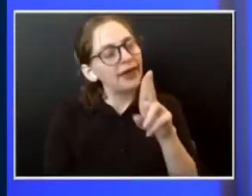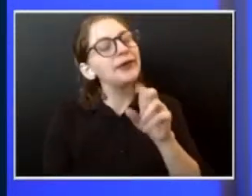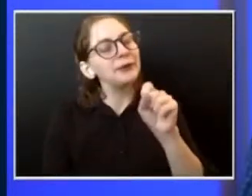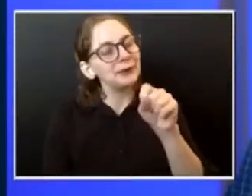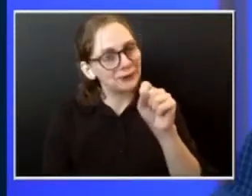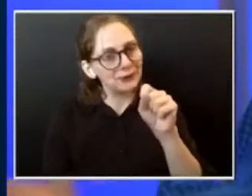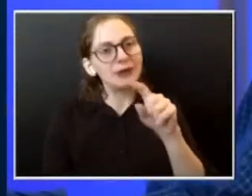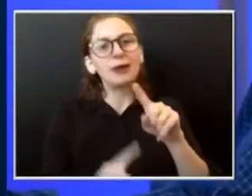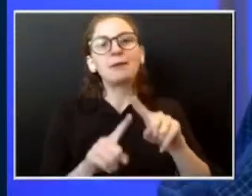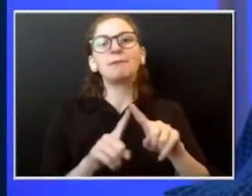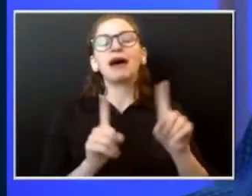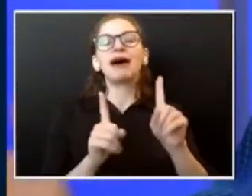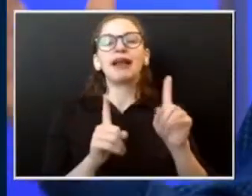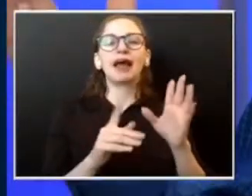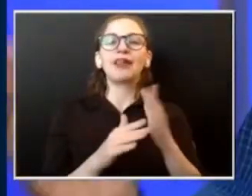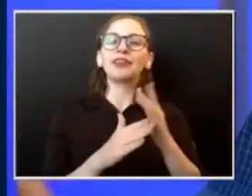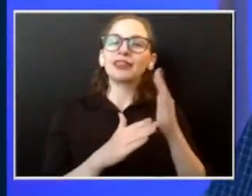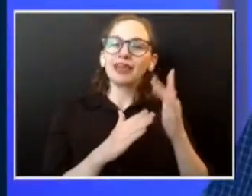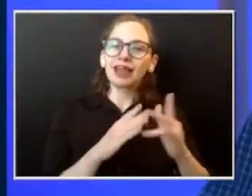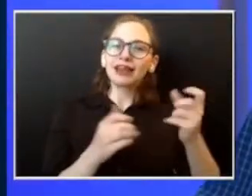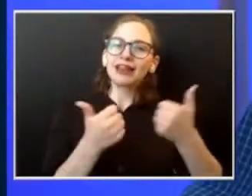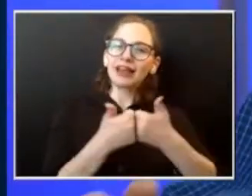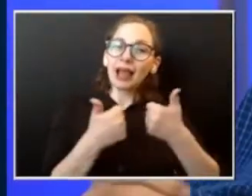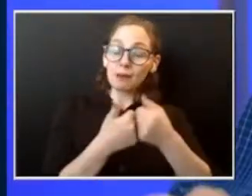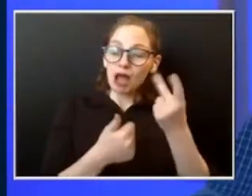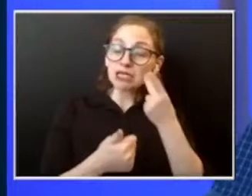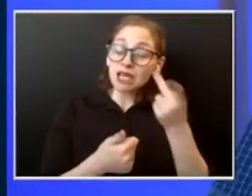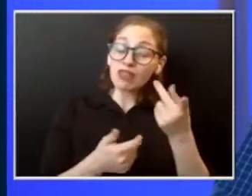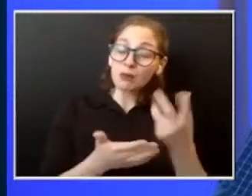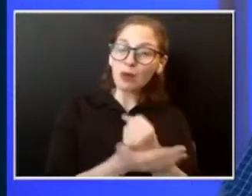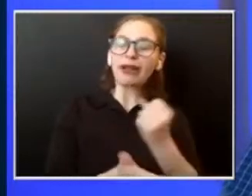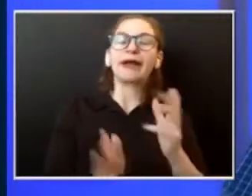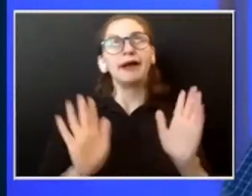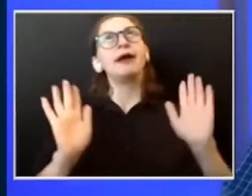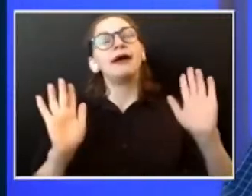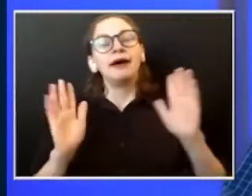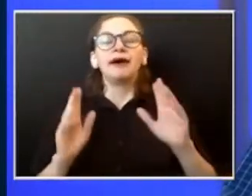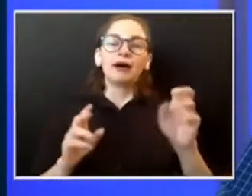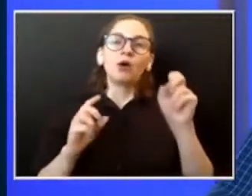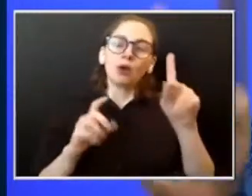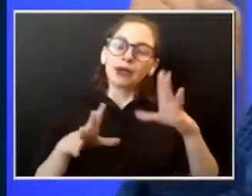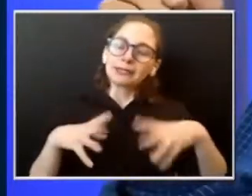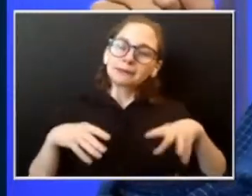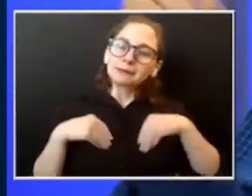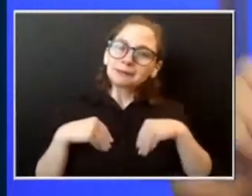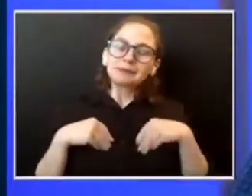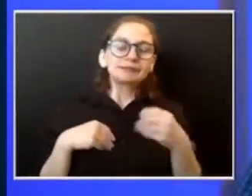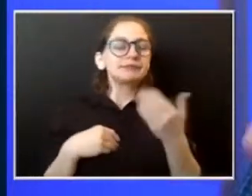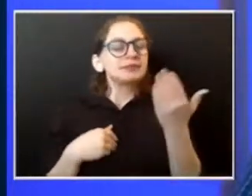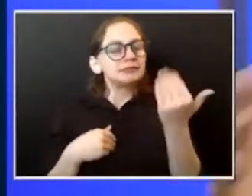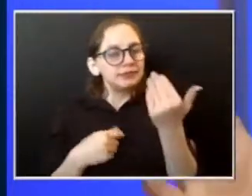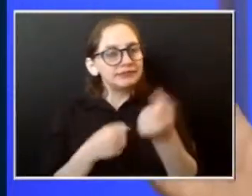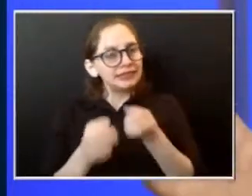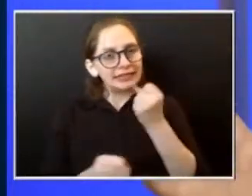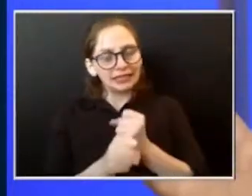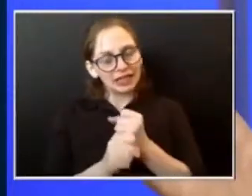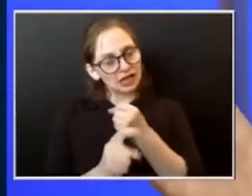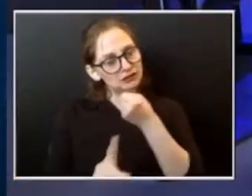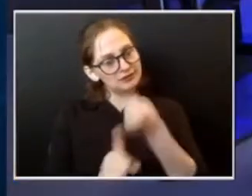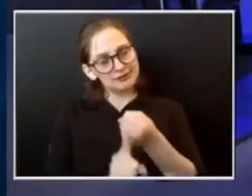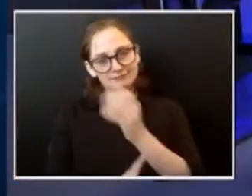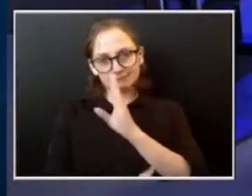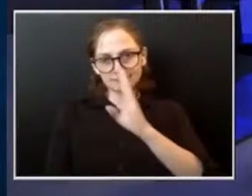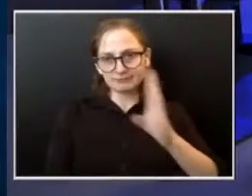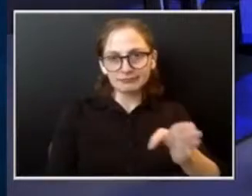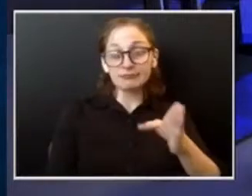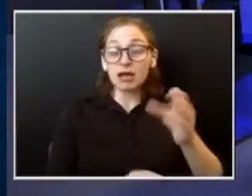saw them winning, it's like, okay, they got us again, 15 years in a row, but next year, watch out.